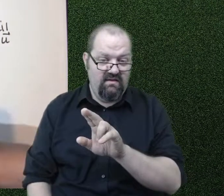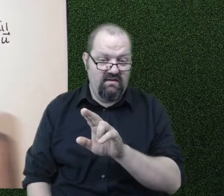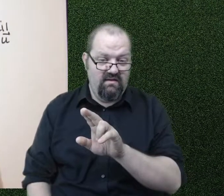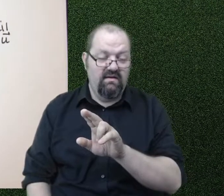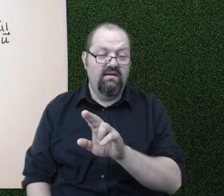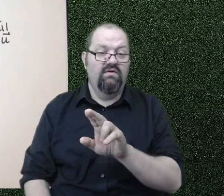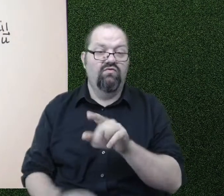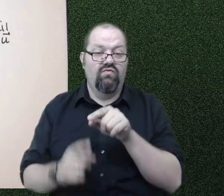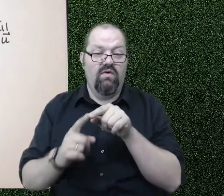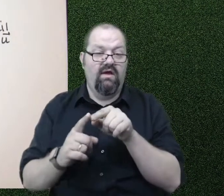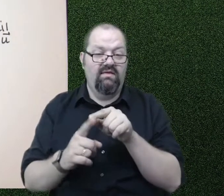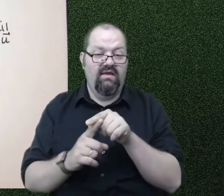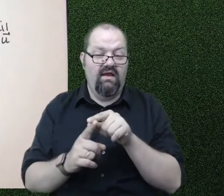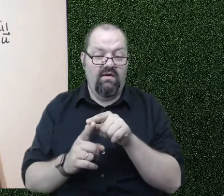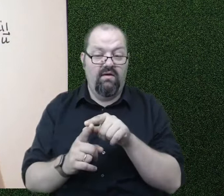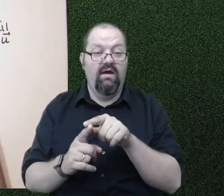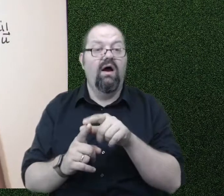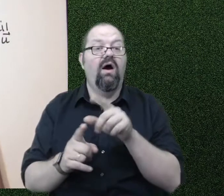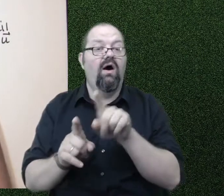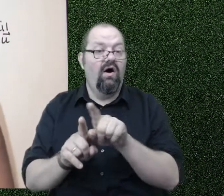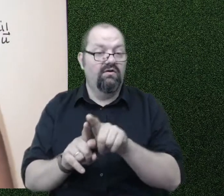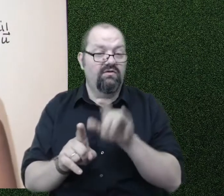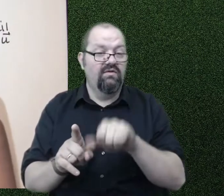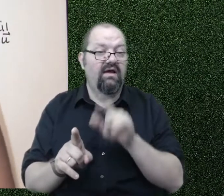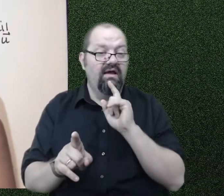and then this is the tip of v.